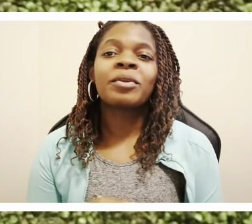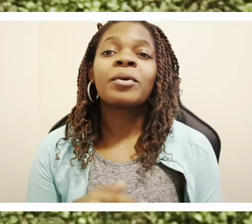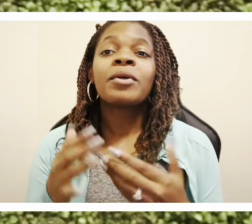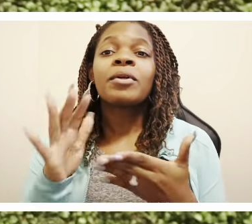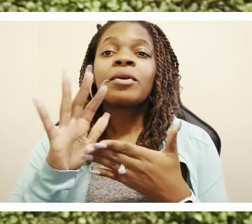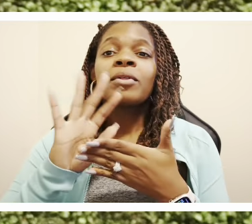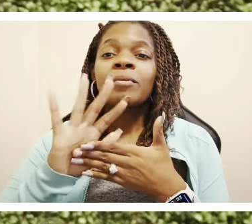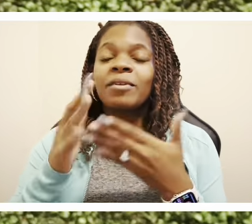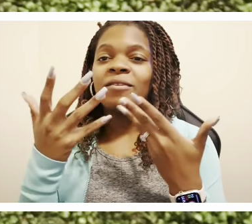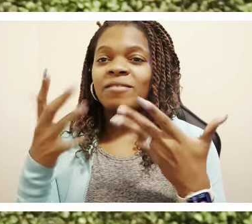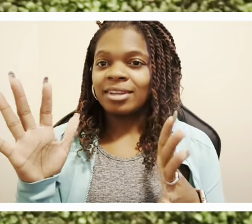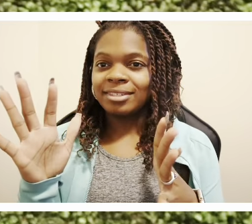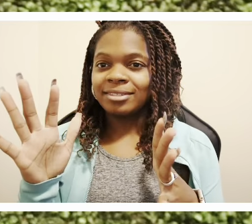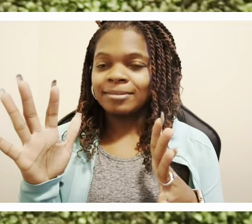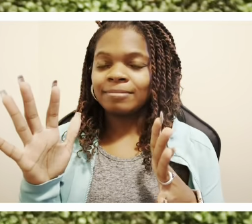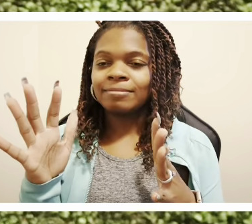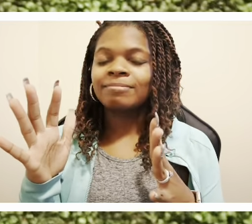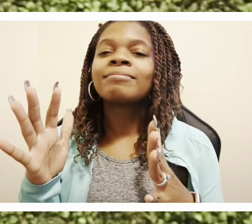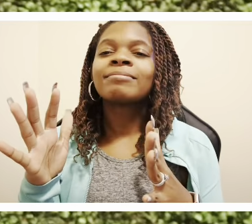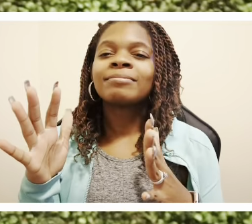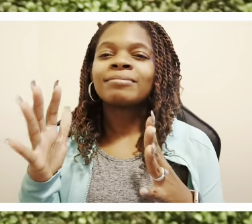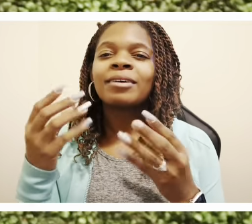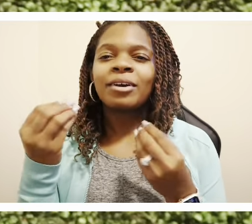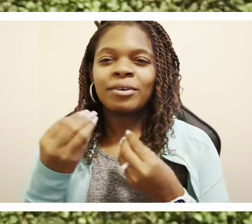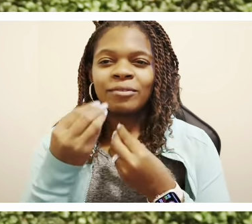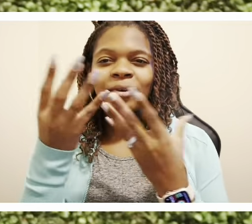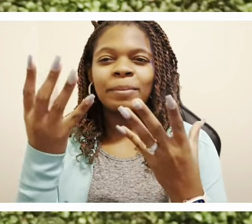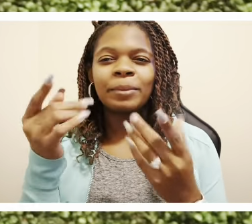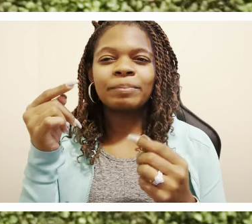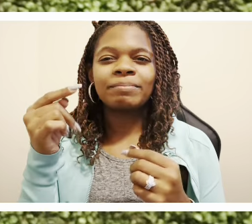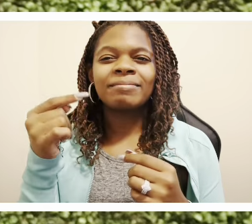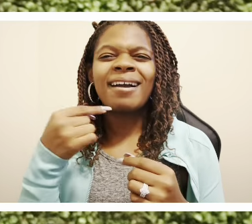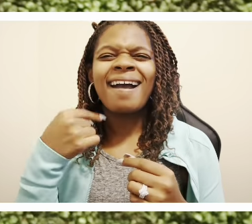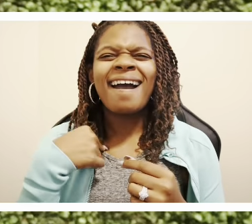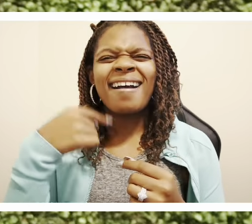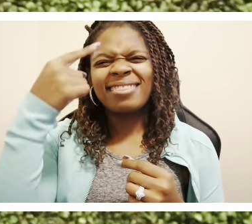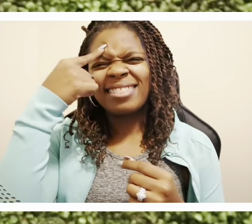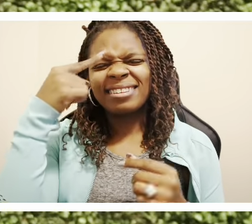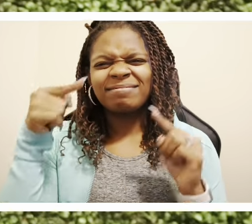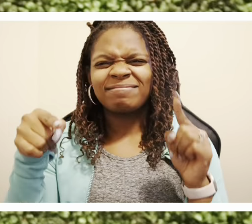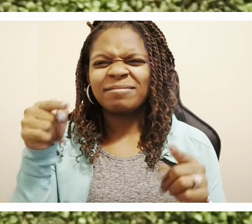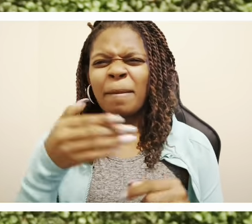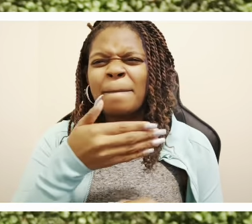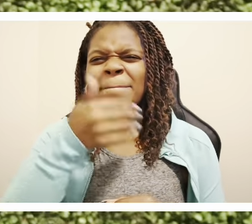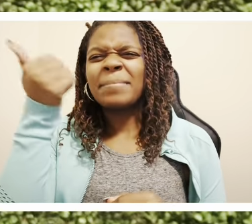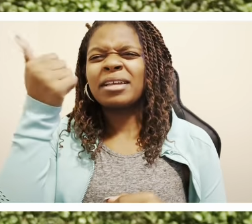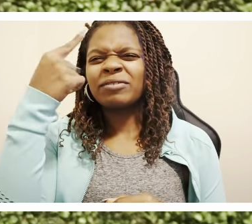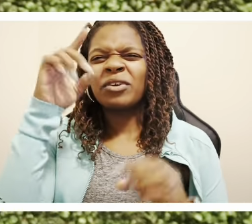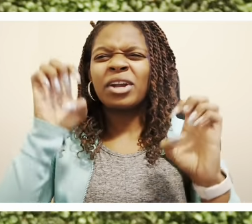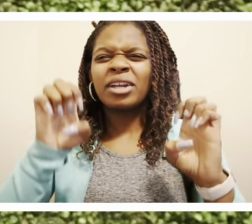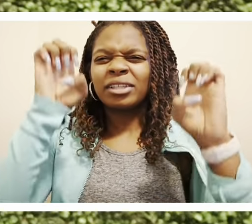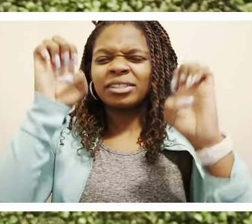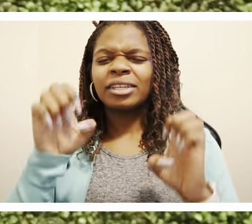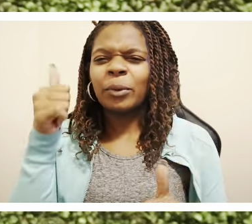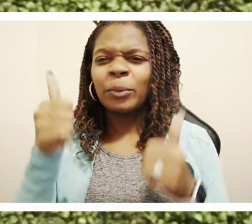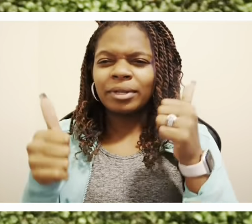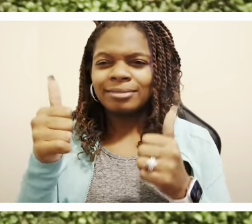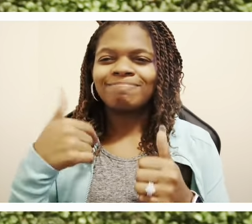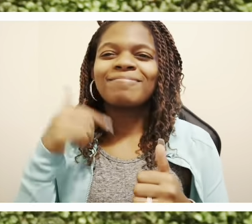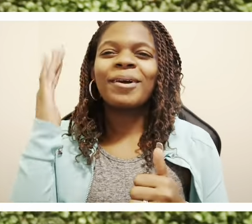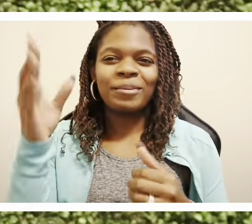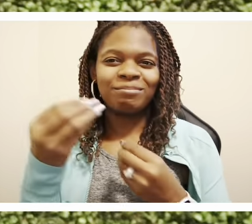video I'm going to give you which one would I recommend the most when working out. So let's